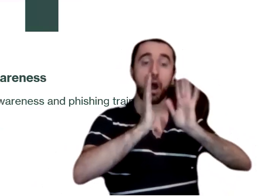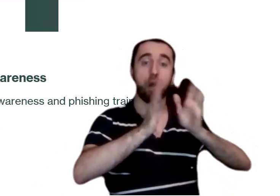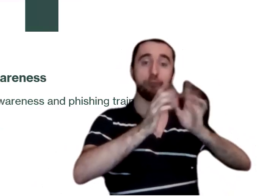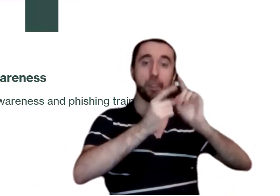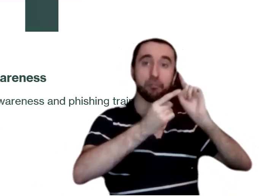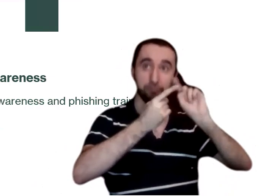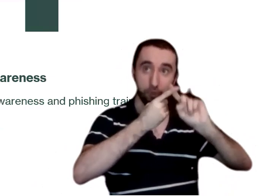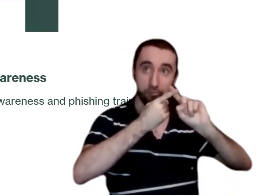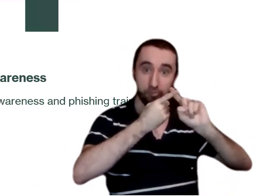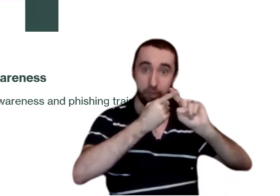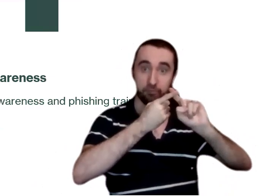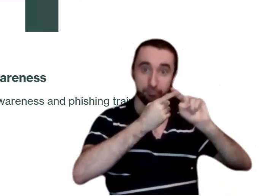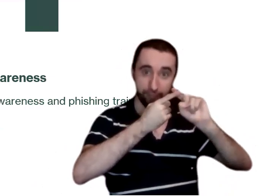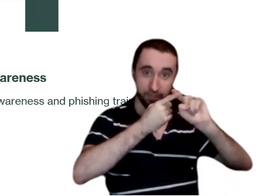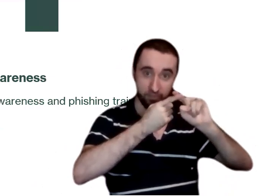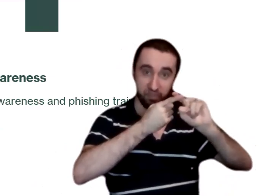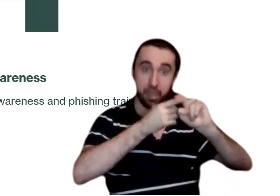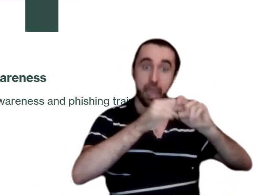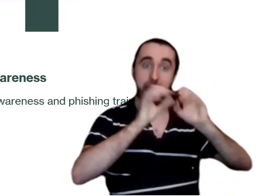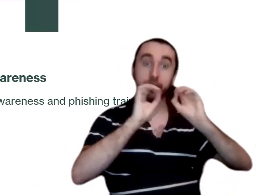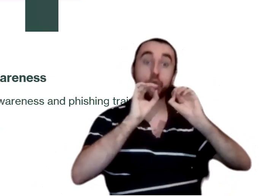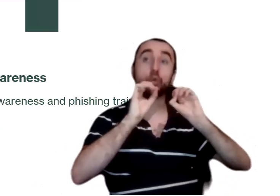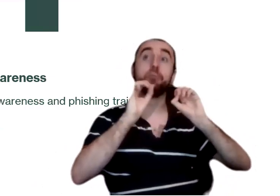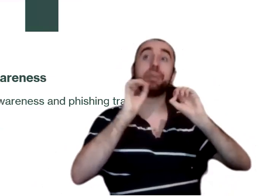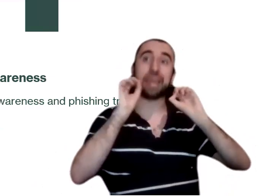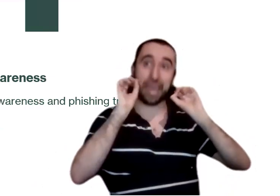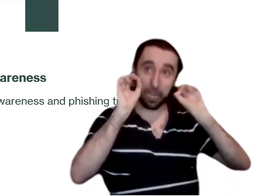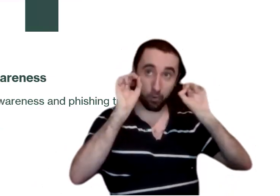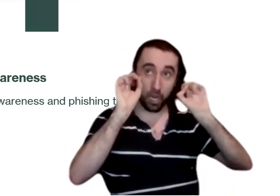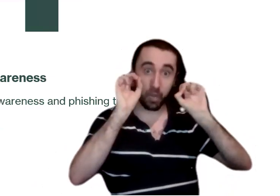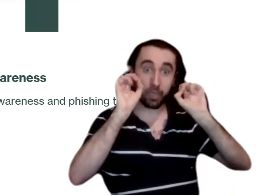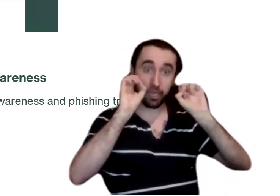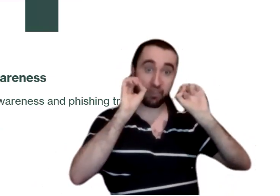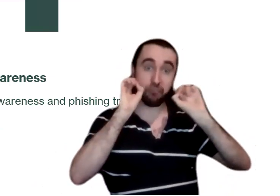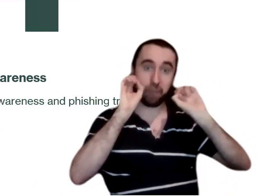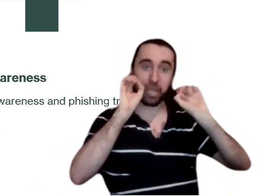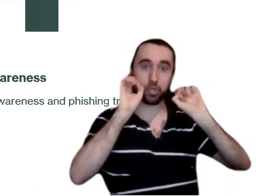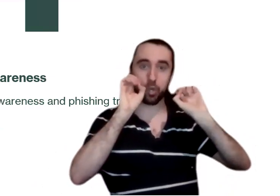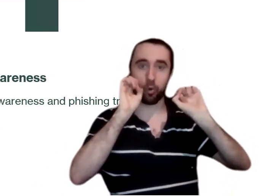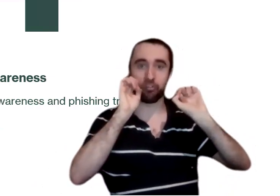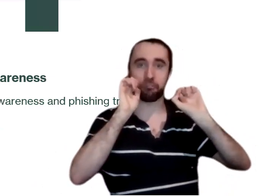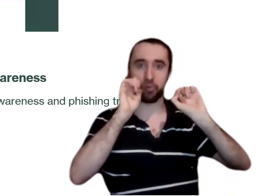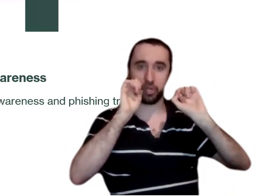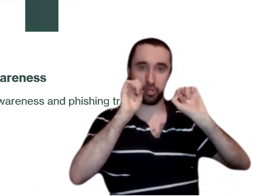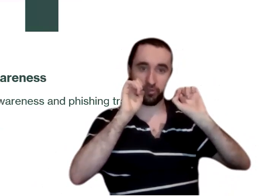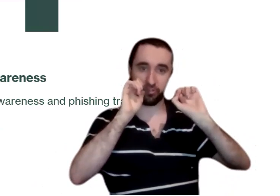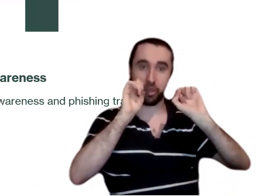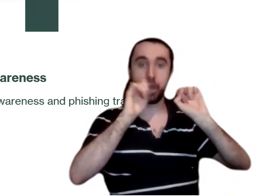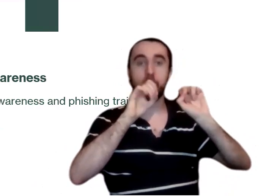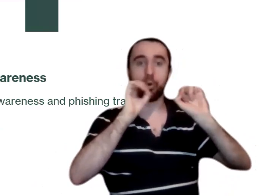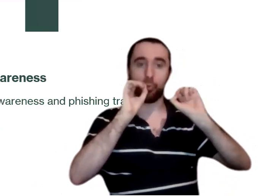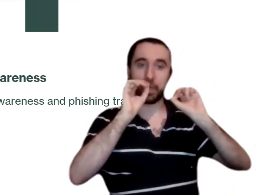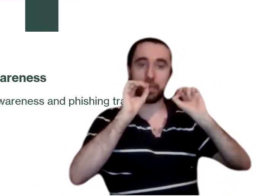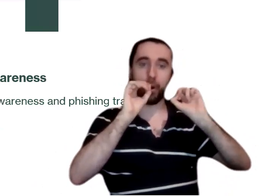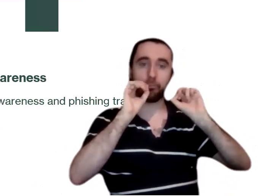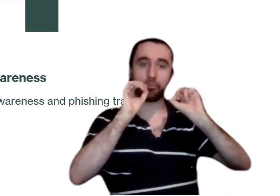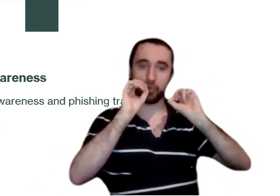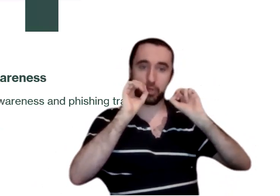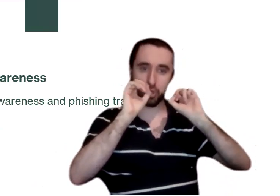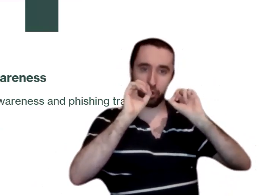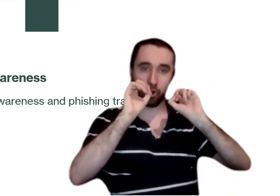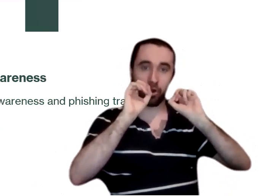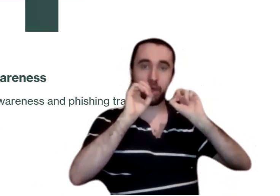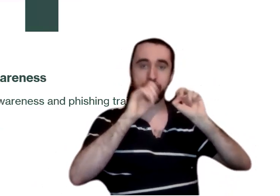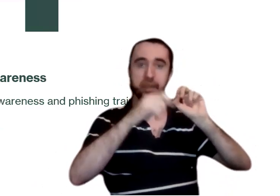Staff are often the first line of defense, and human error is a major cause of breaches. We want